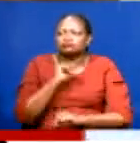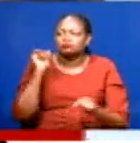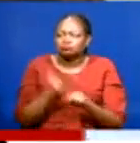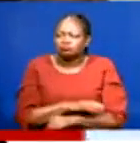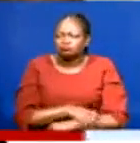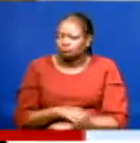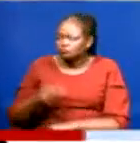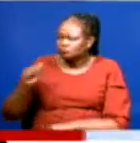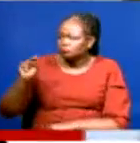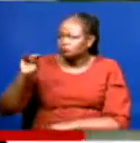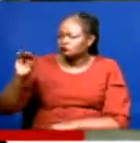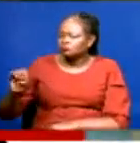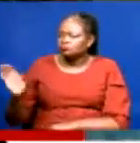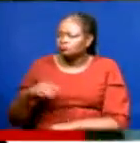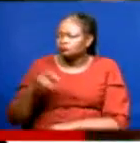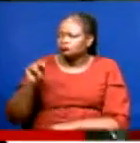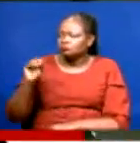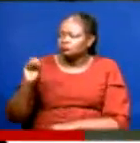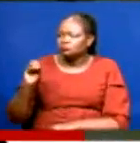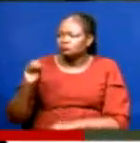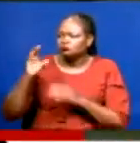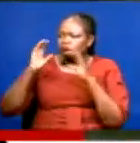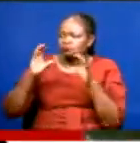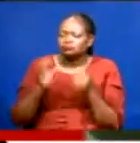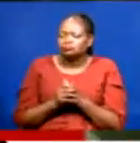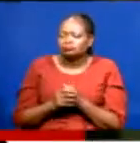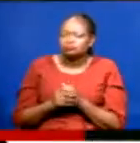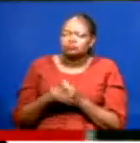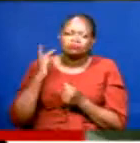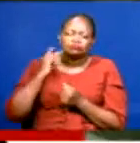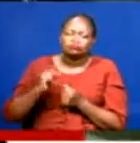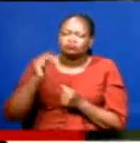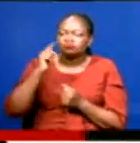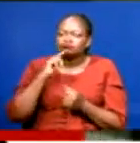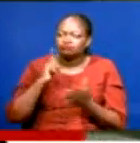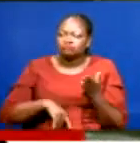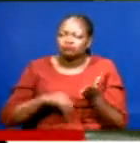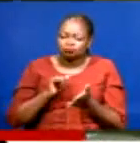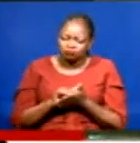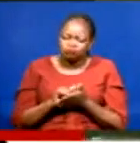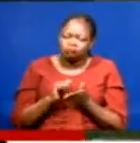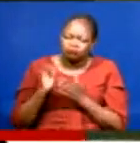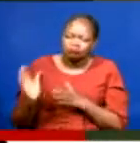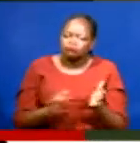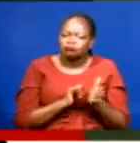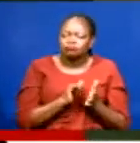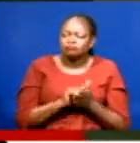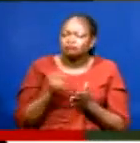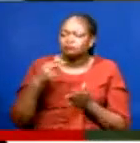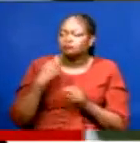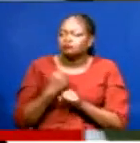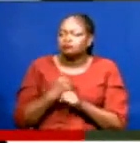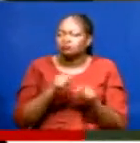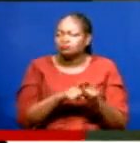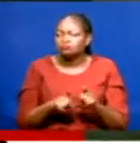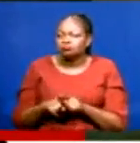the head coach of the Box Girls in Kariobangi North, of course, telling us about the preparations that Sarah Ching is undergoing, as well as